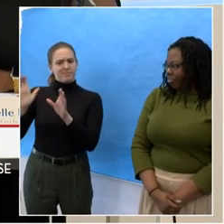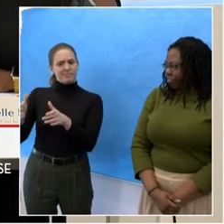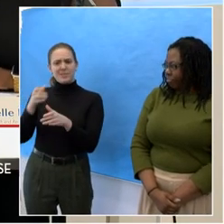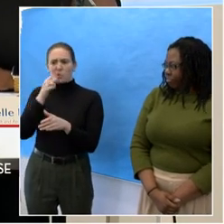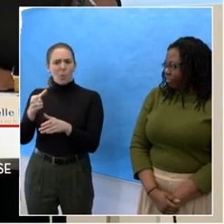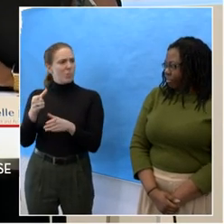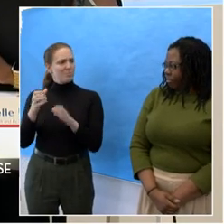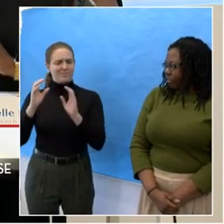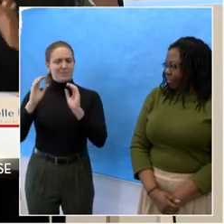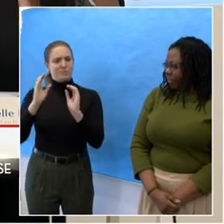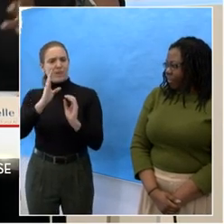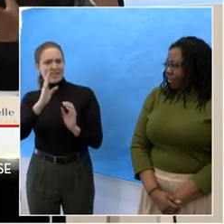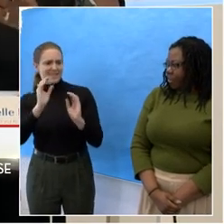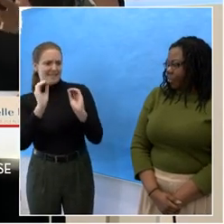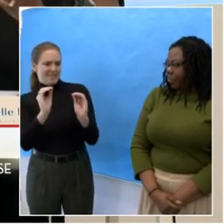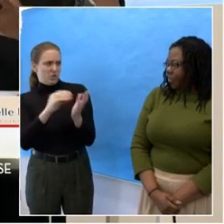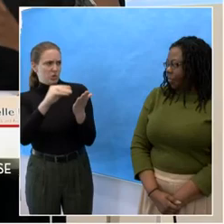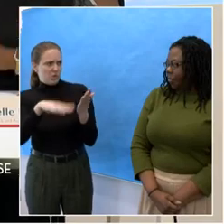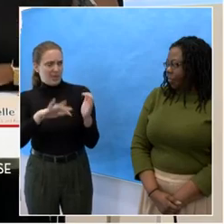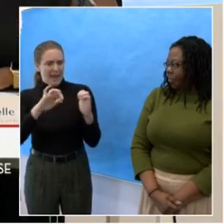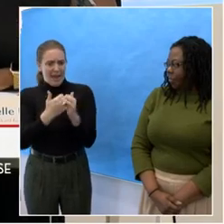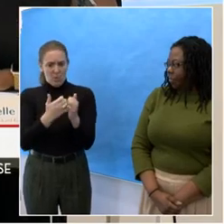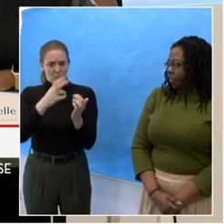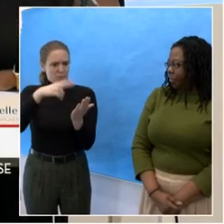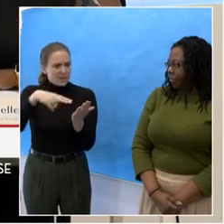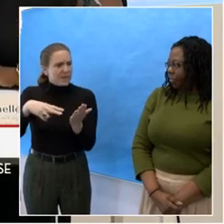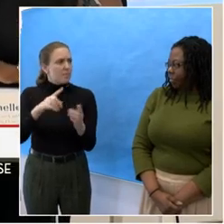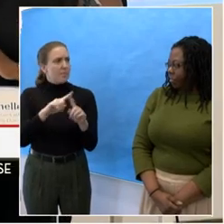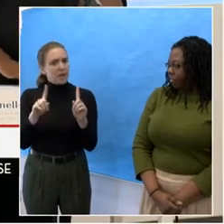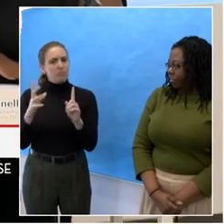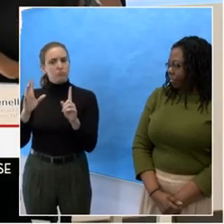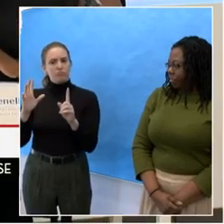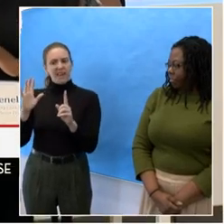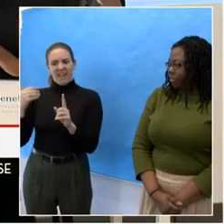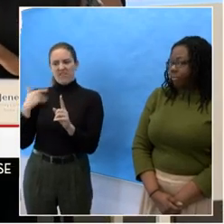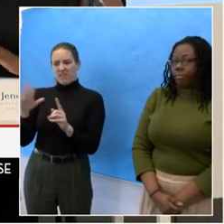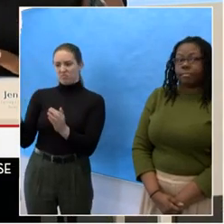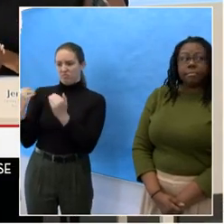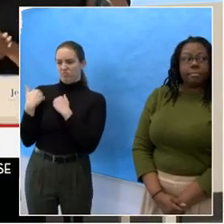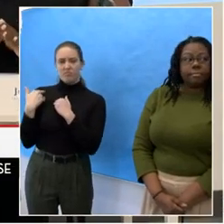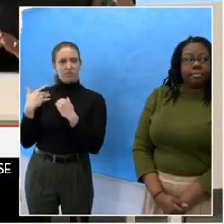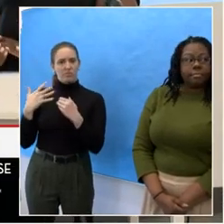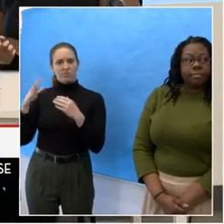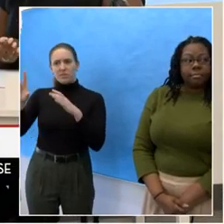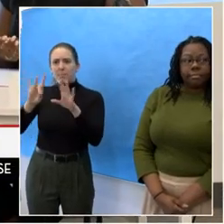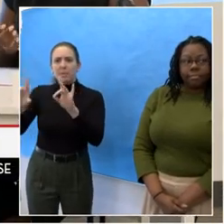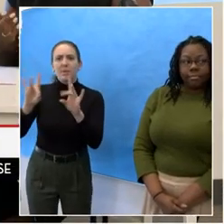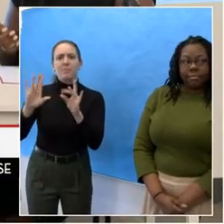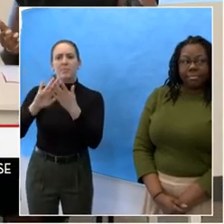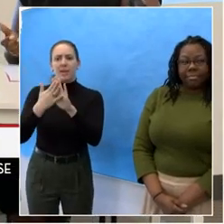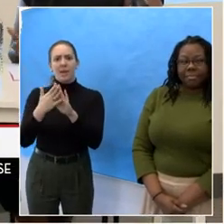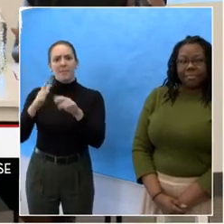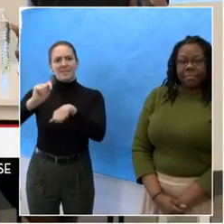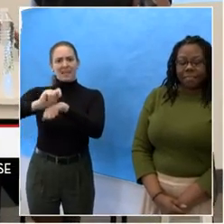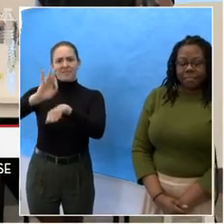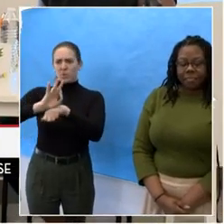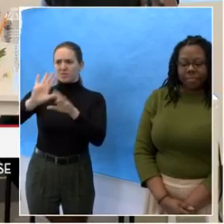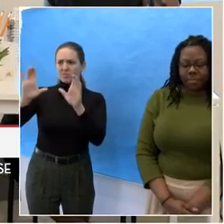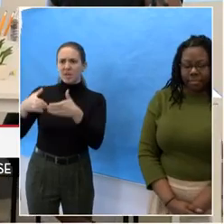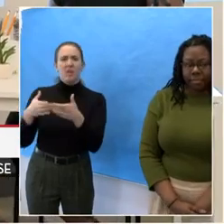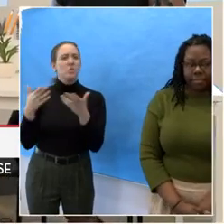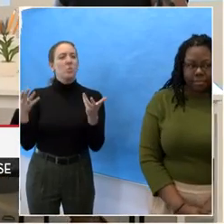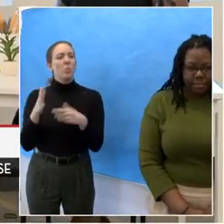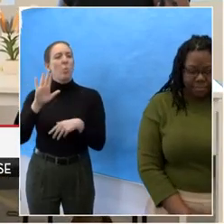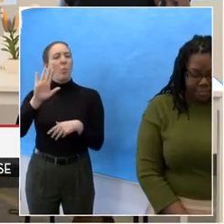was tasked with this convening this task force. And so what is the state education agency's role in